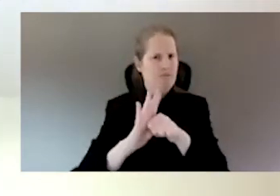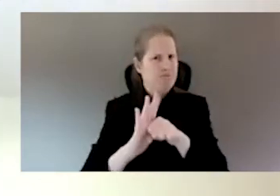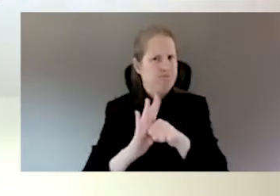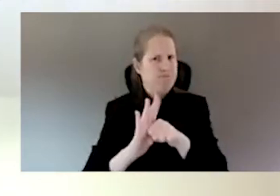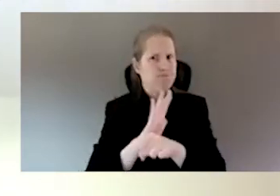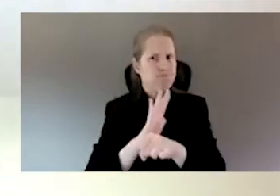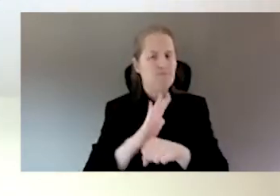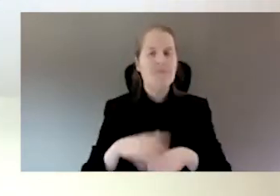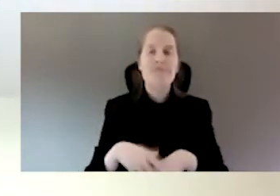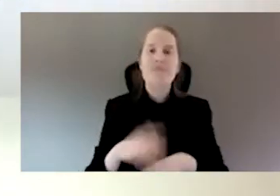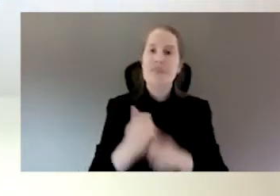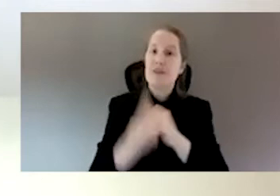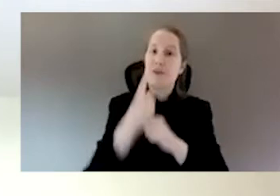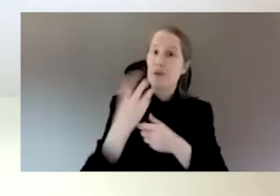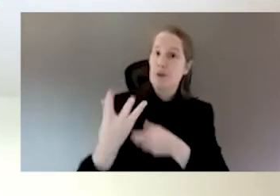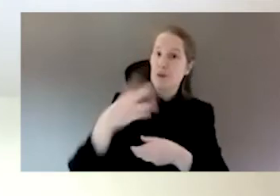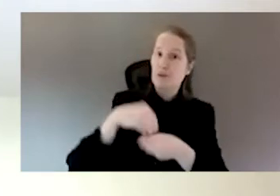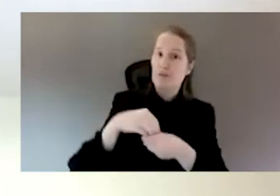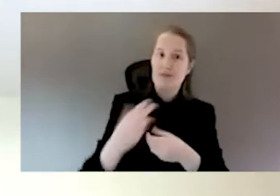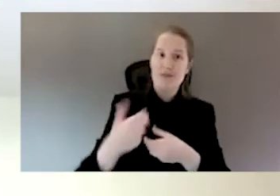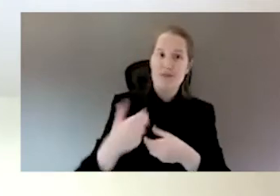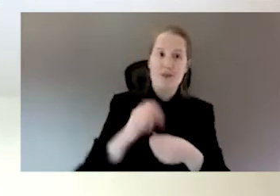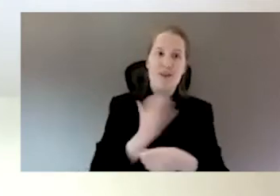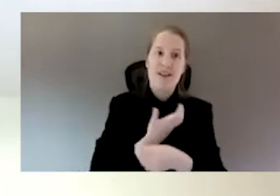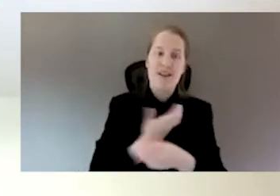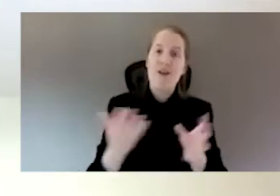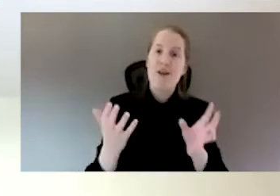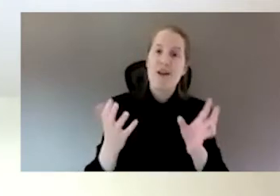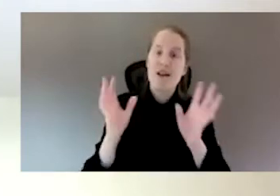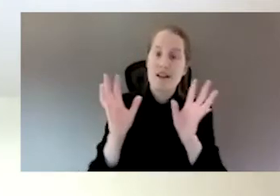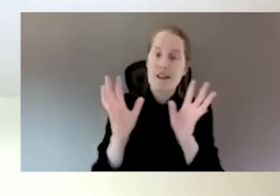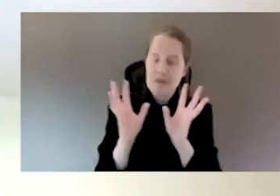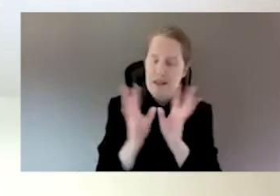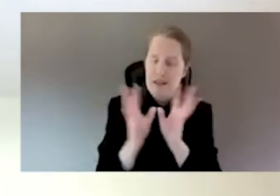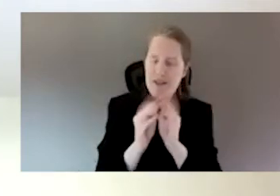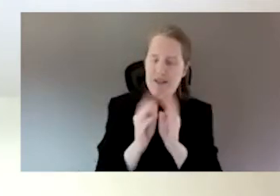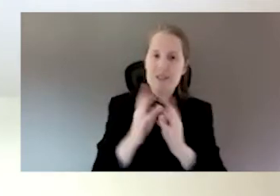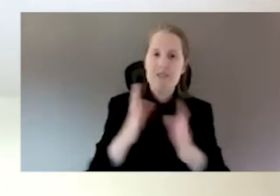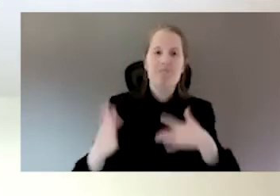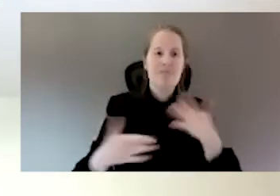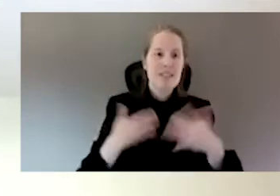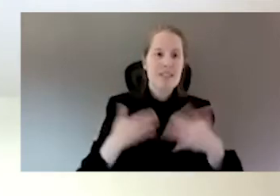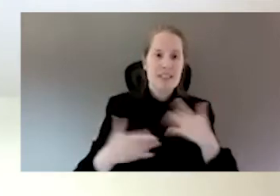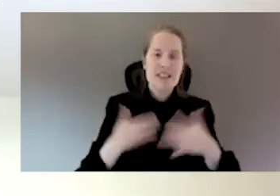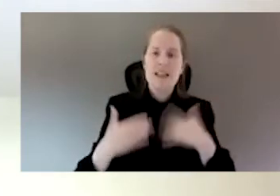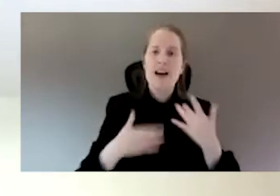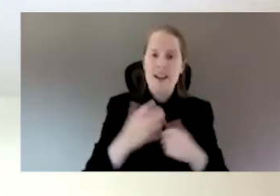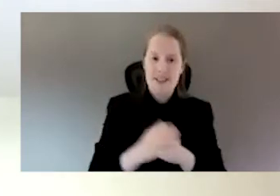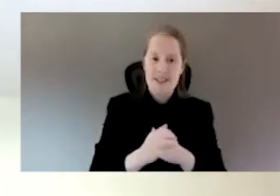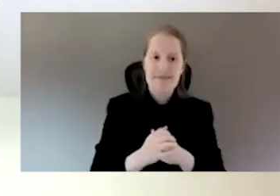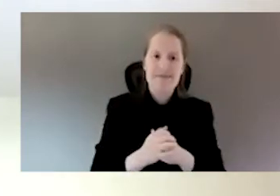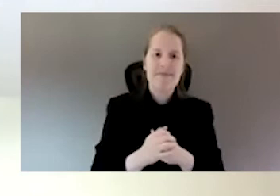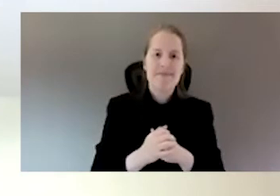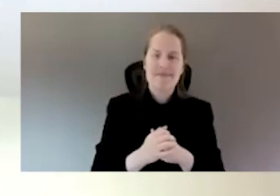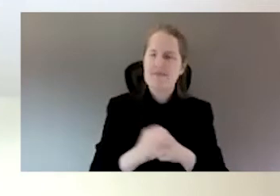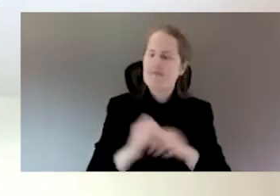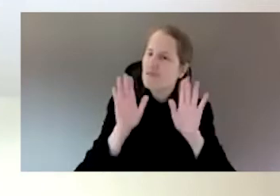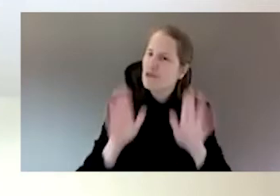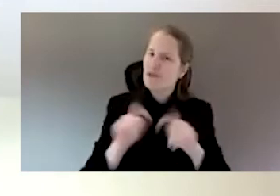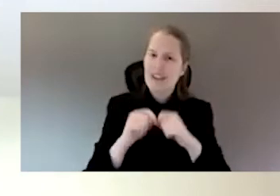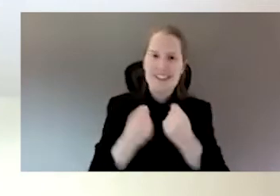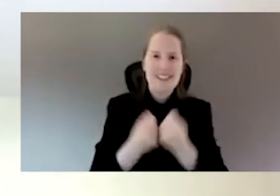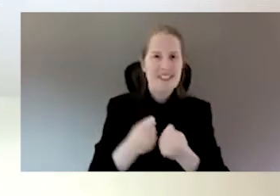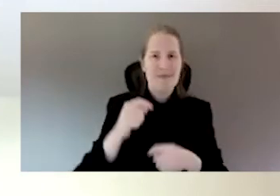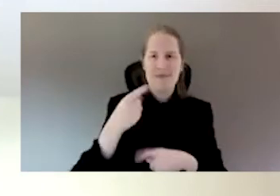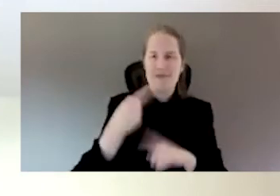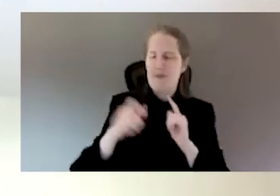joining our conference, and I'm excited that we have a great team at our AUCD office for